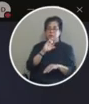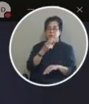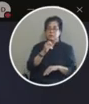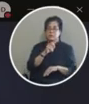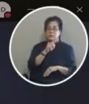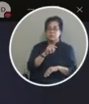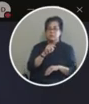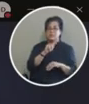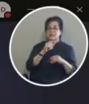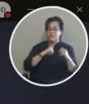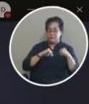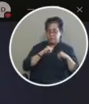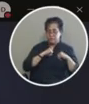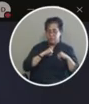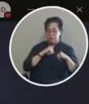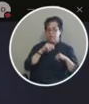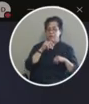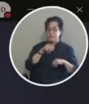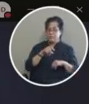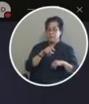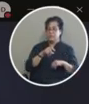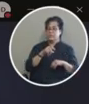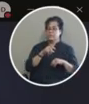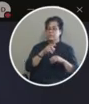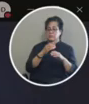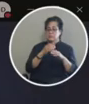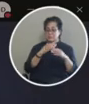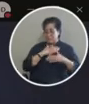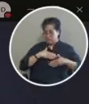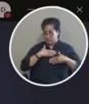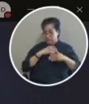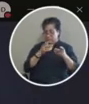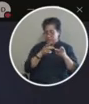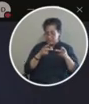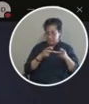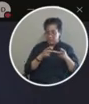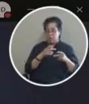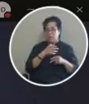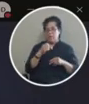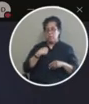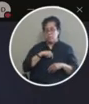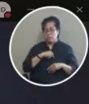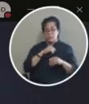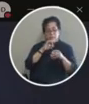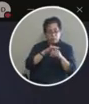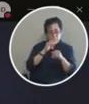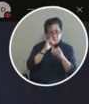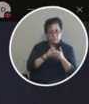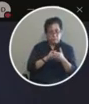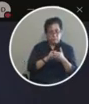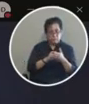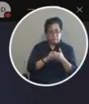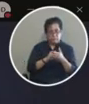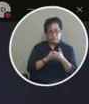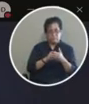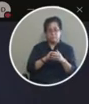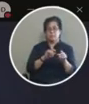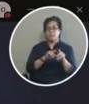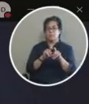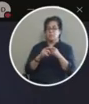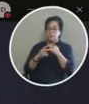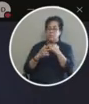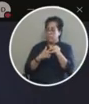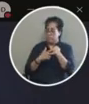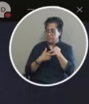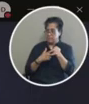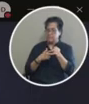it becomes the world-class multi-purpose performing arts and entertainment facility that we actually did vote for. The savings can then